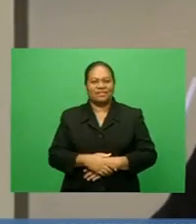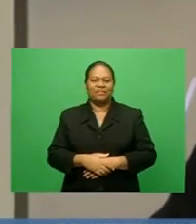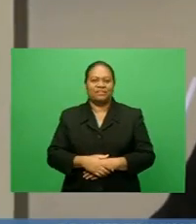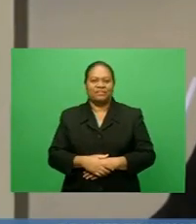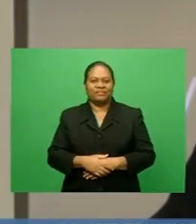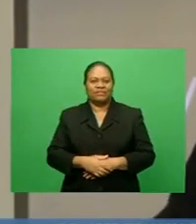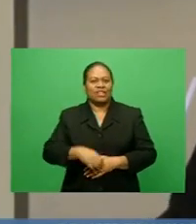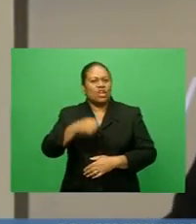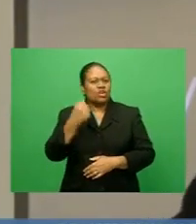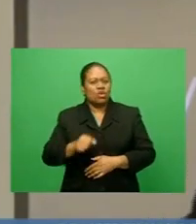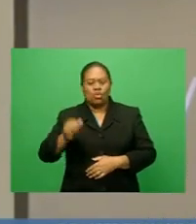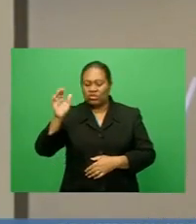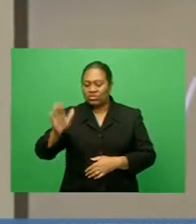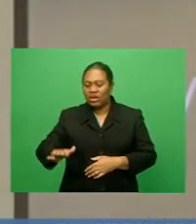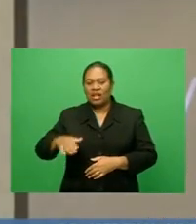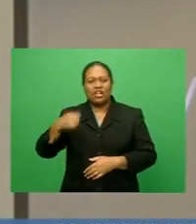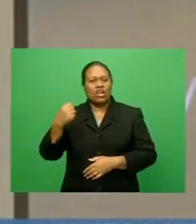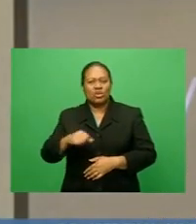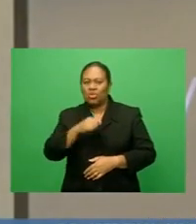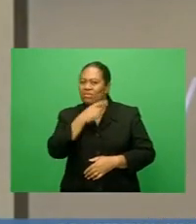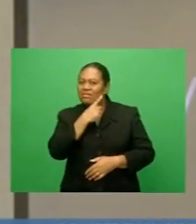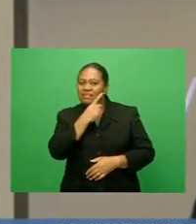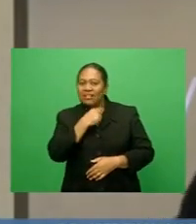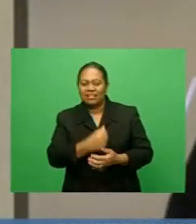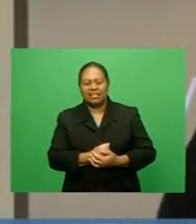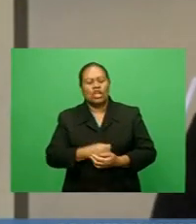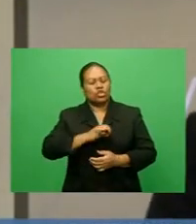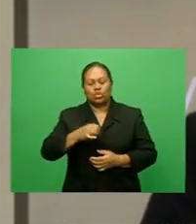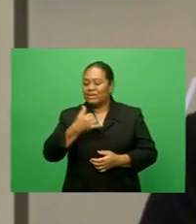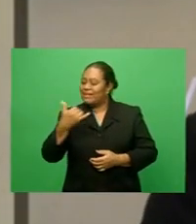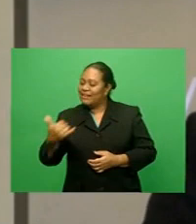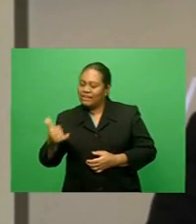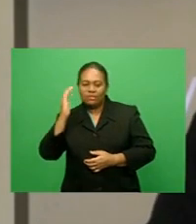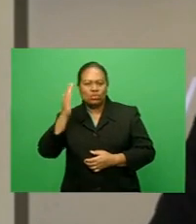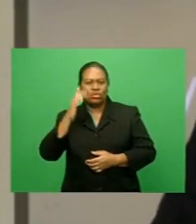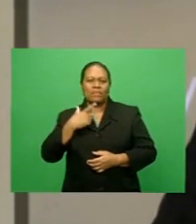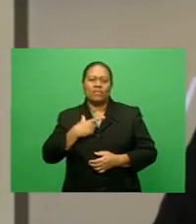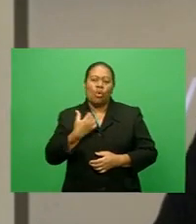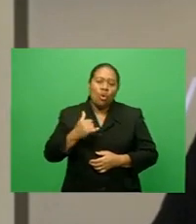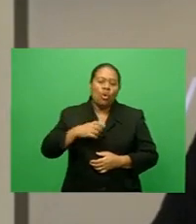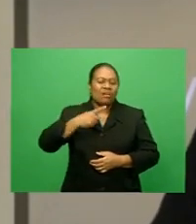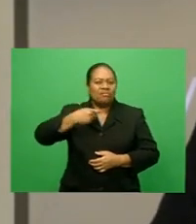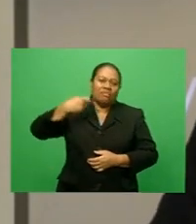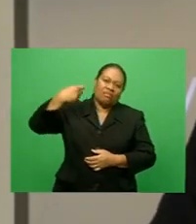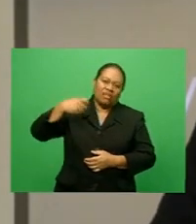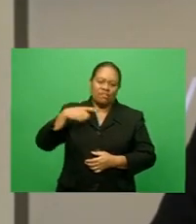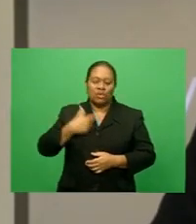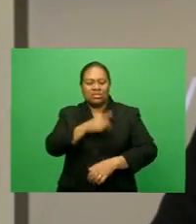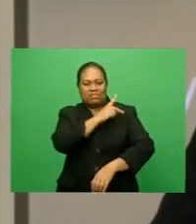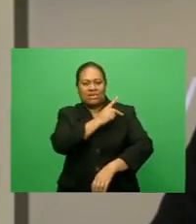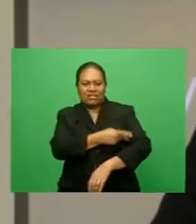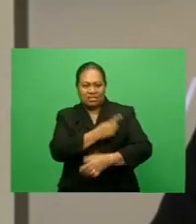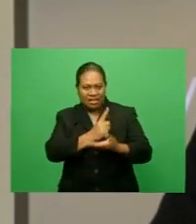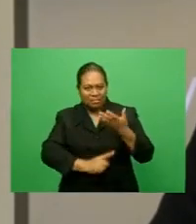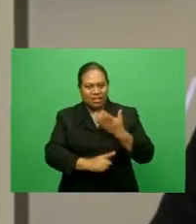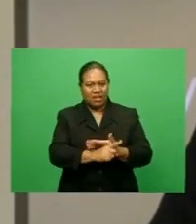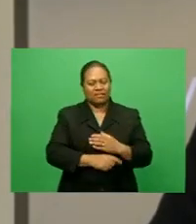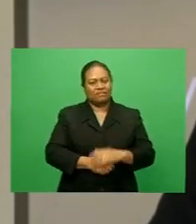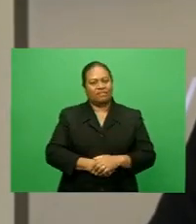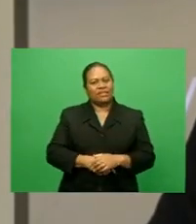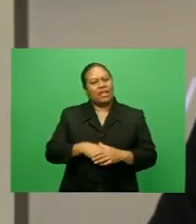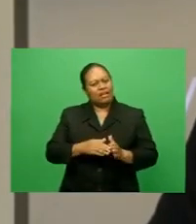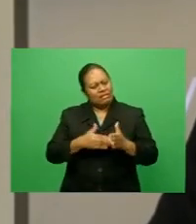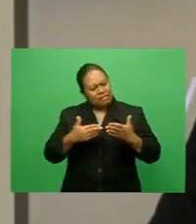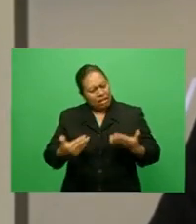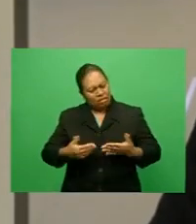or no young lady should ever leave school or commit suicide just because they are pregnant. We have contraceptives